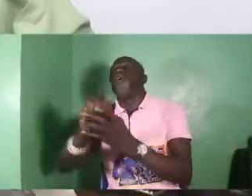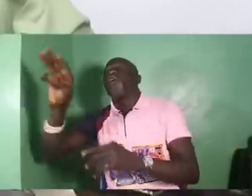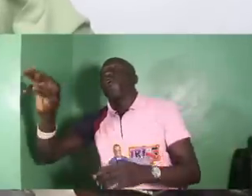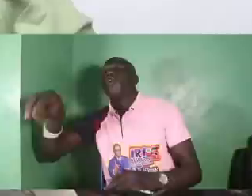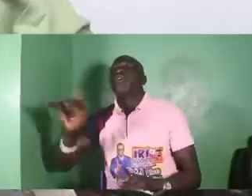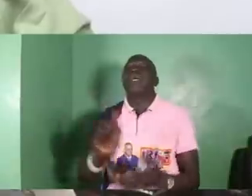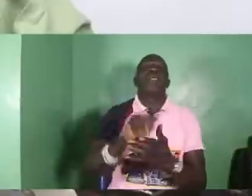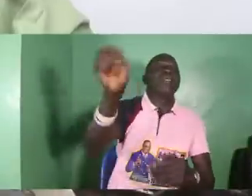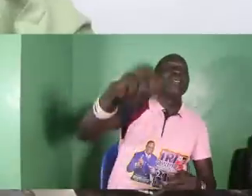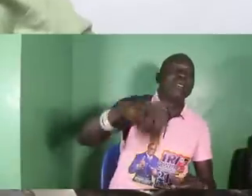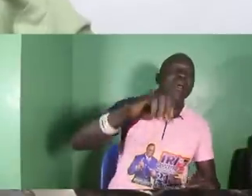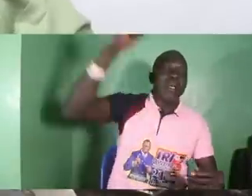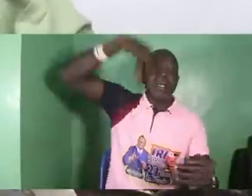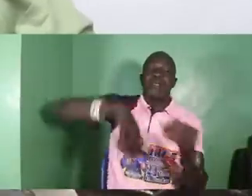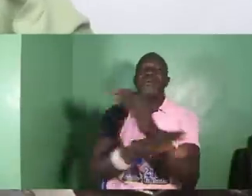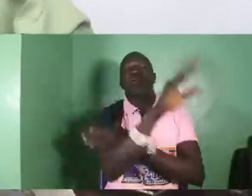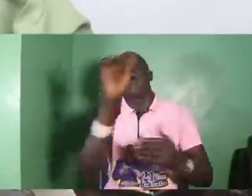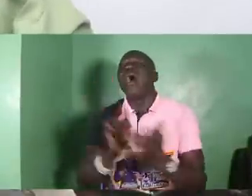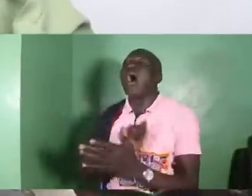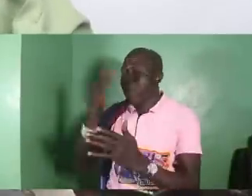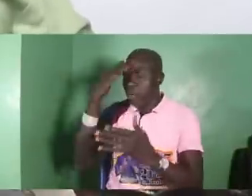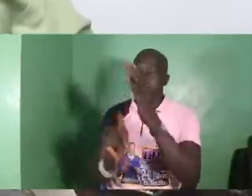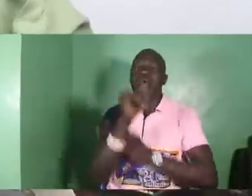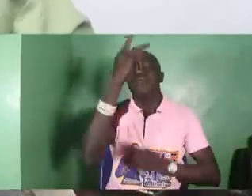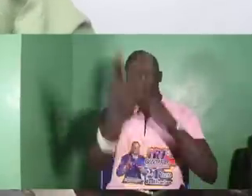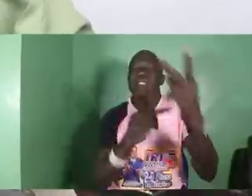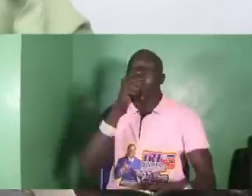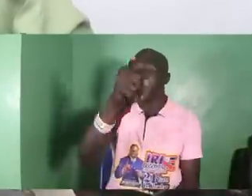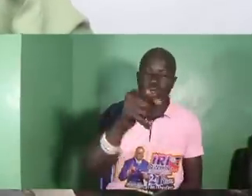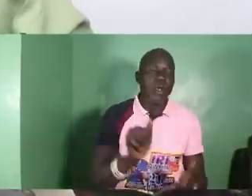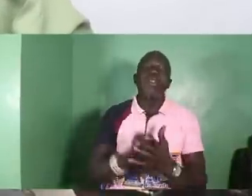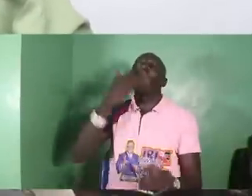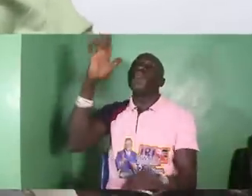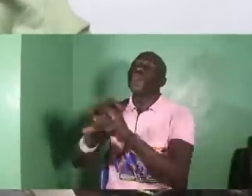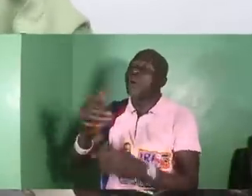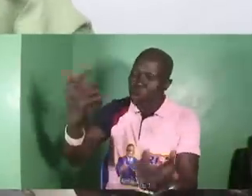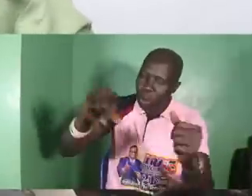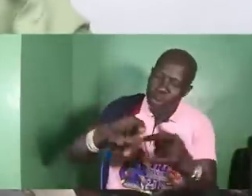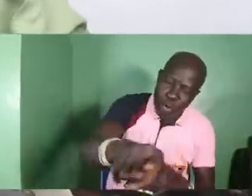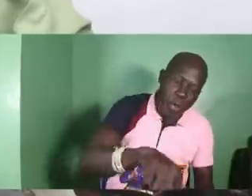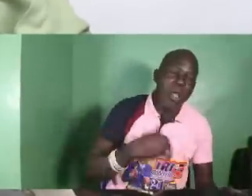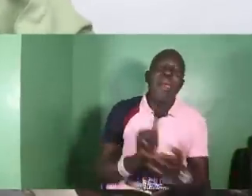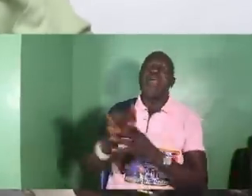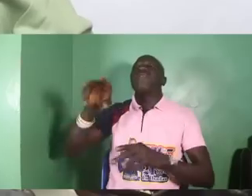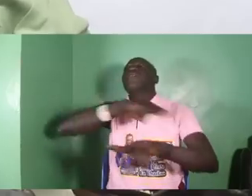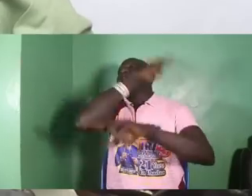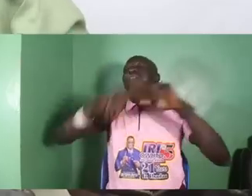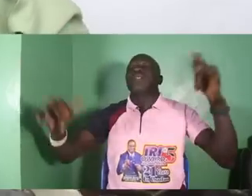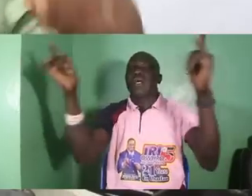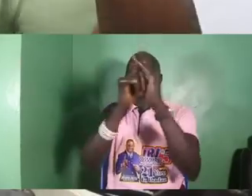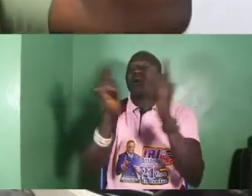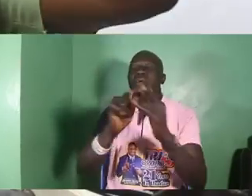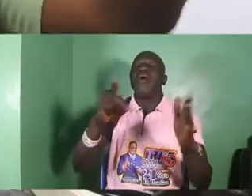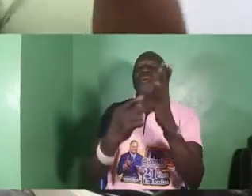program there bene lagbara lo gbo mo olohun a pe o I know that God will visit ilere ade se fun ninu fa pe program o wa